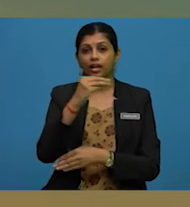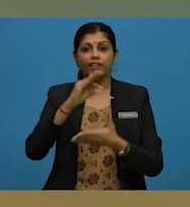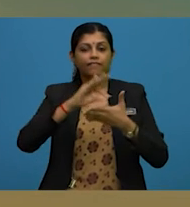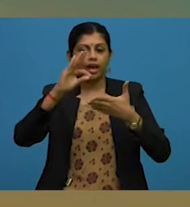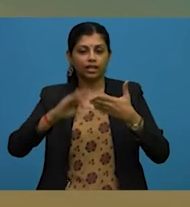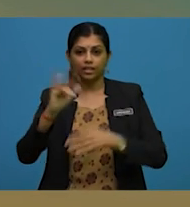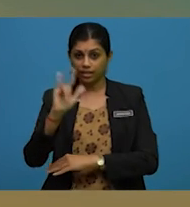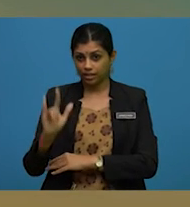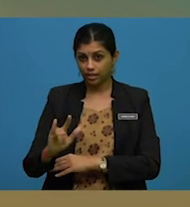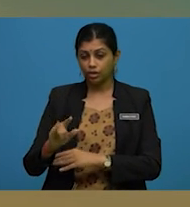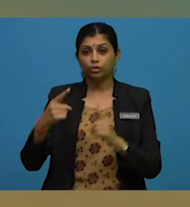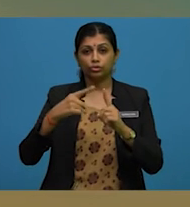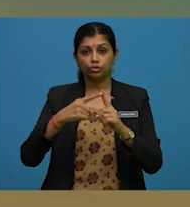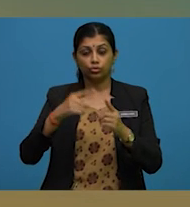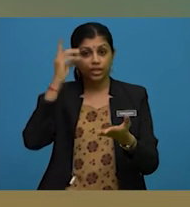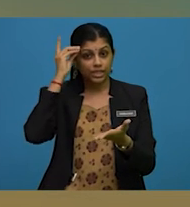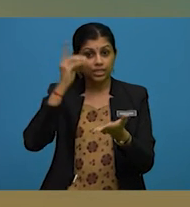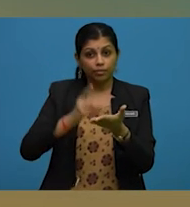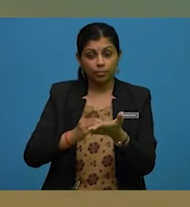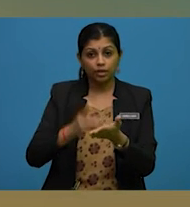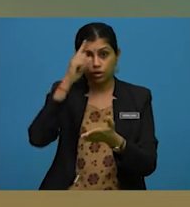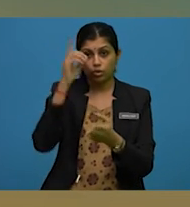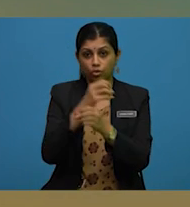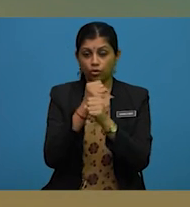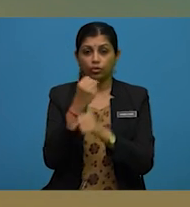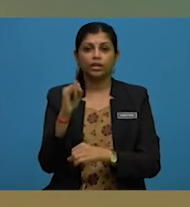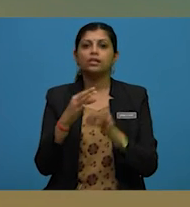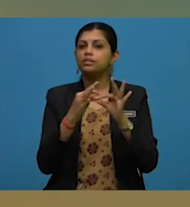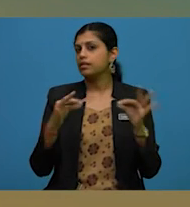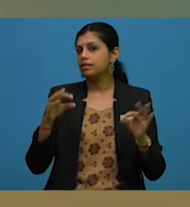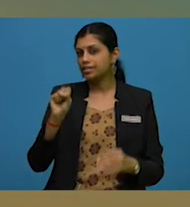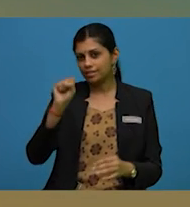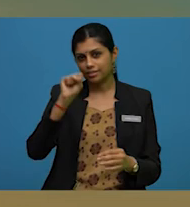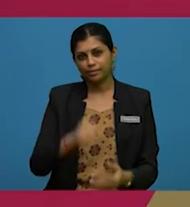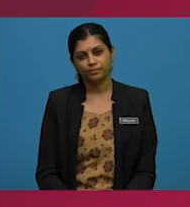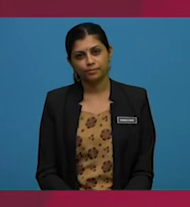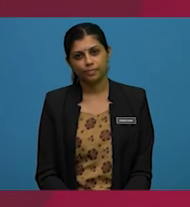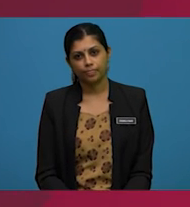finally, to determine concluding sentences.